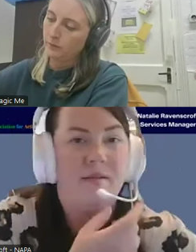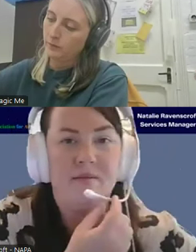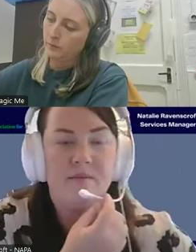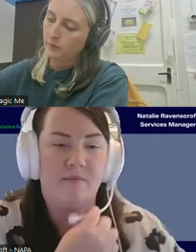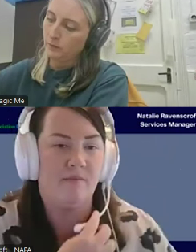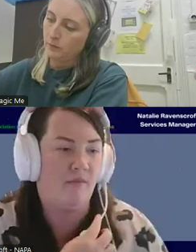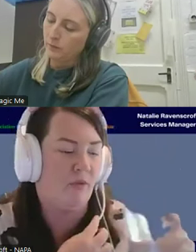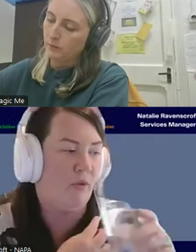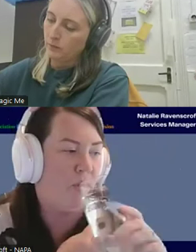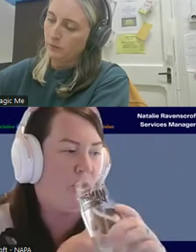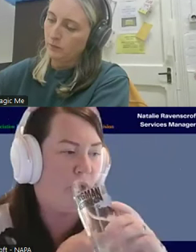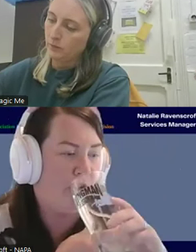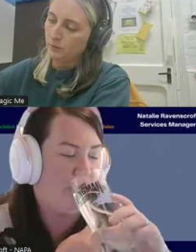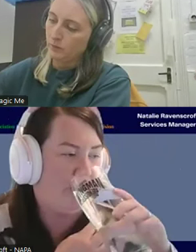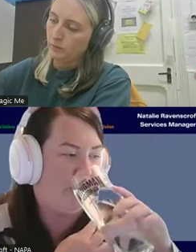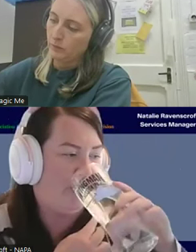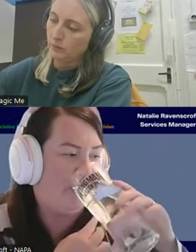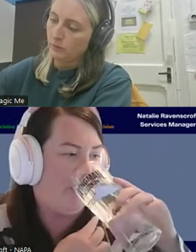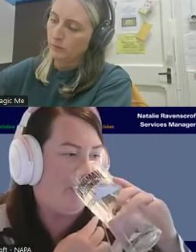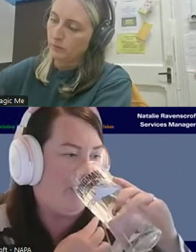at exploring kind of